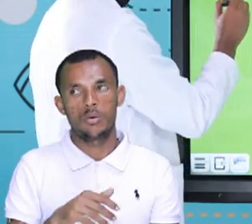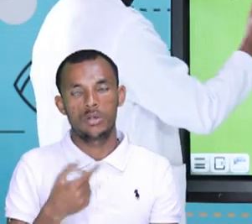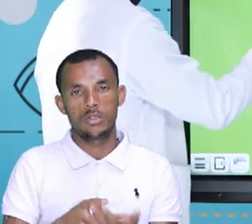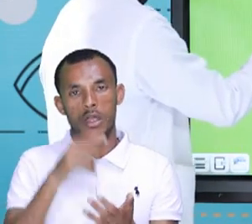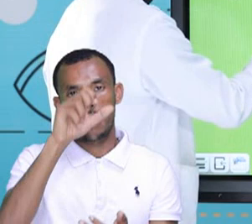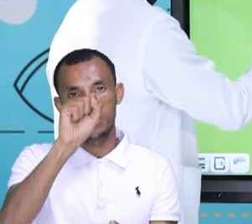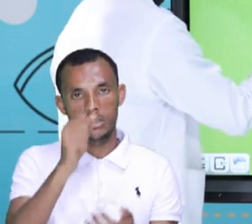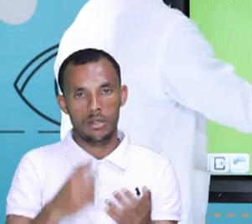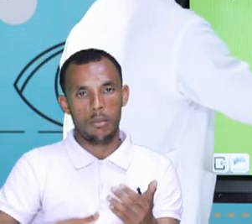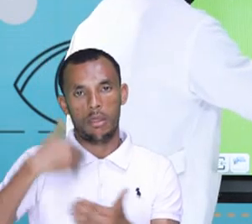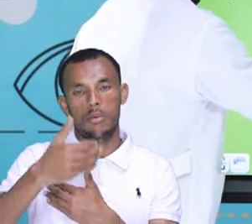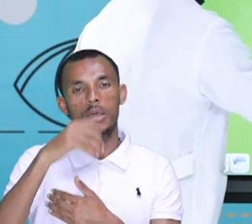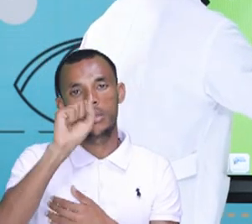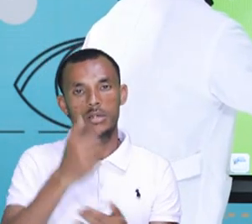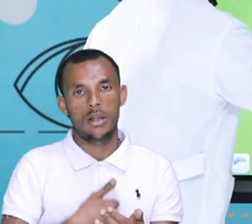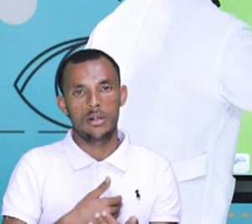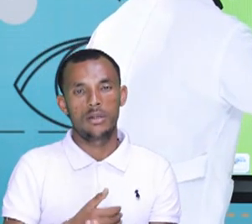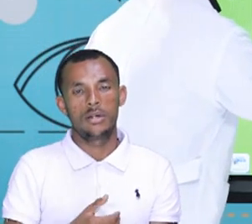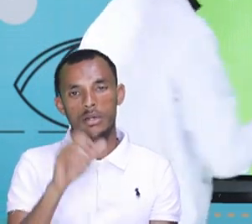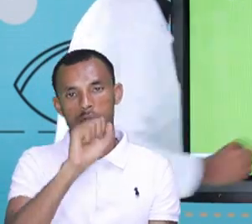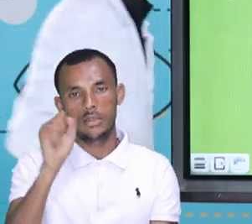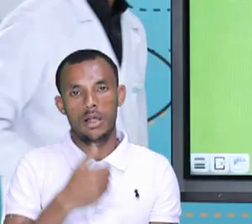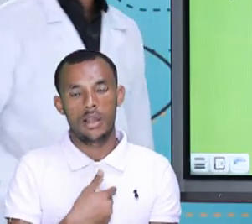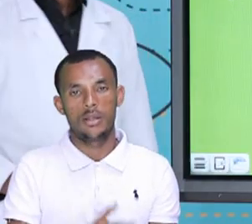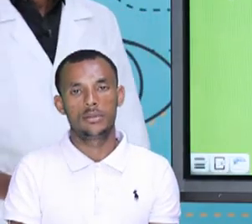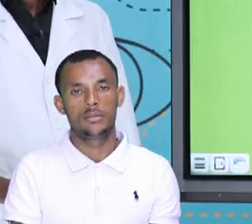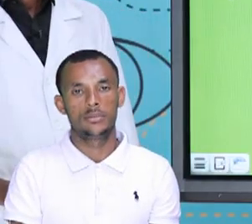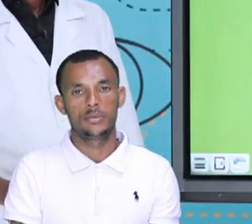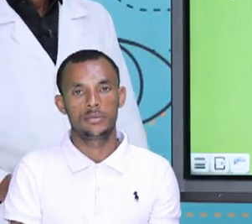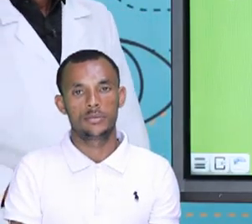is S. This one is S. This one is SS.